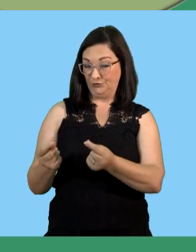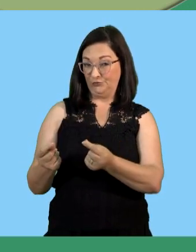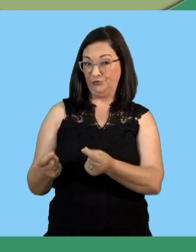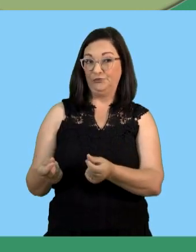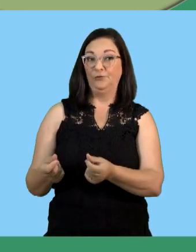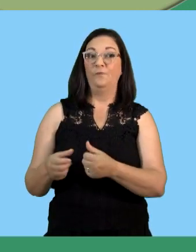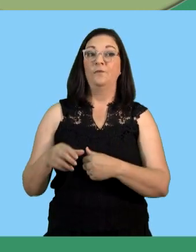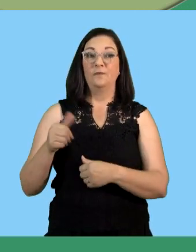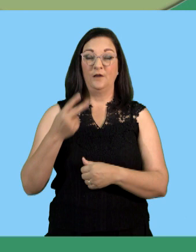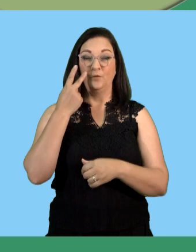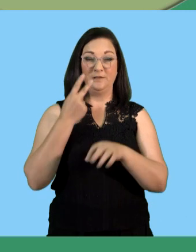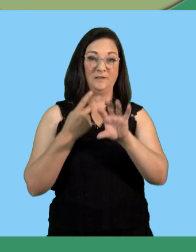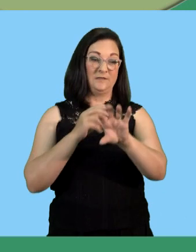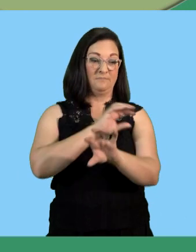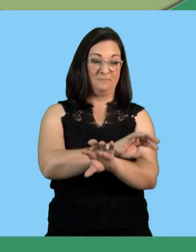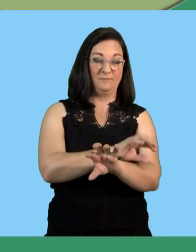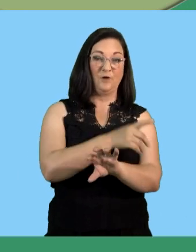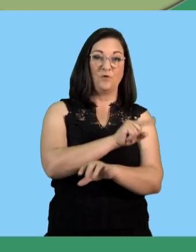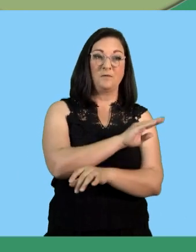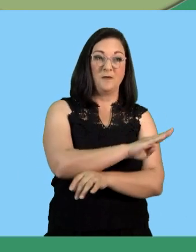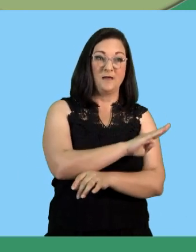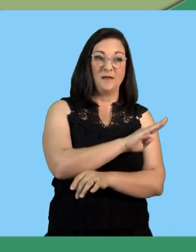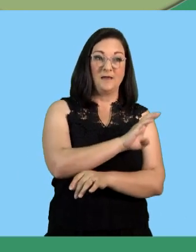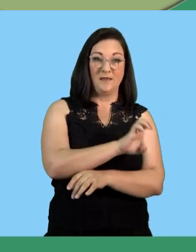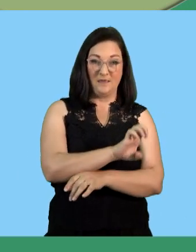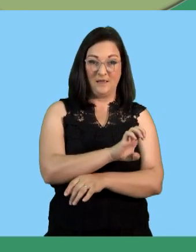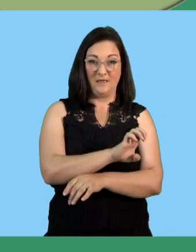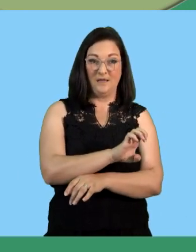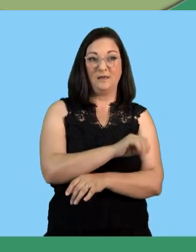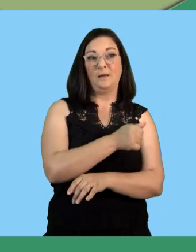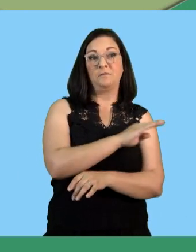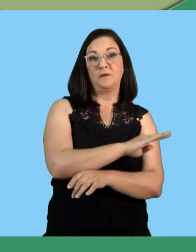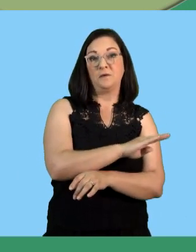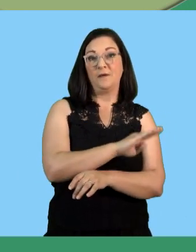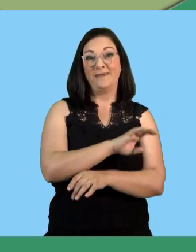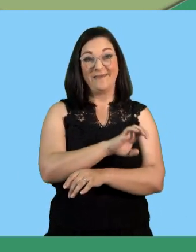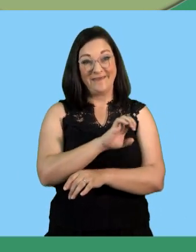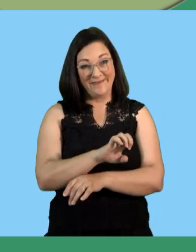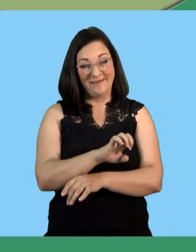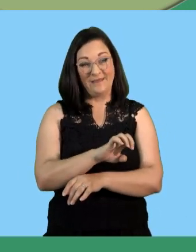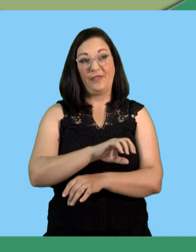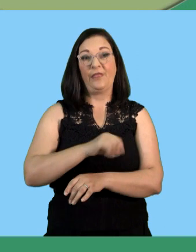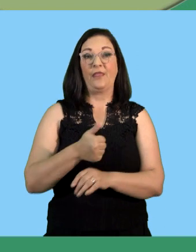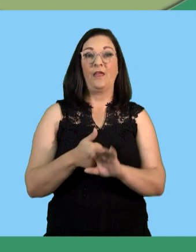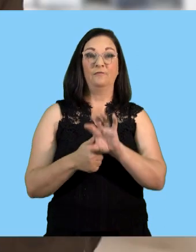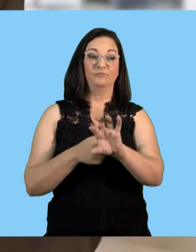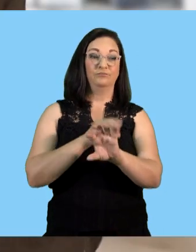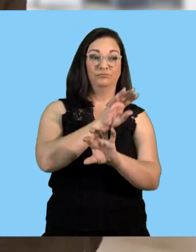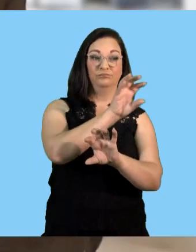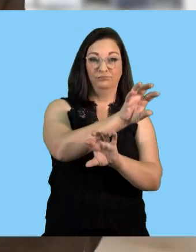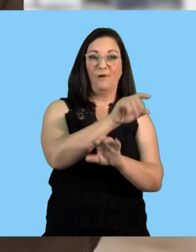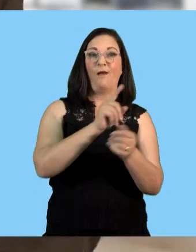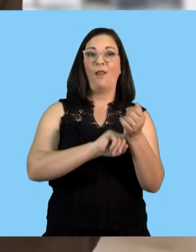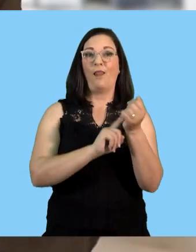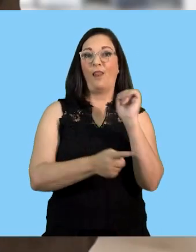to the differences between BEE and BBBEE. Lastly, we'll then look at the pillars of